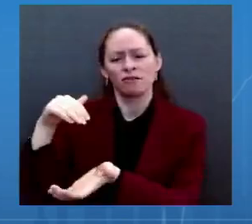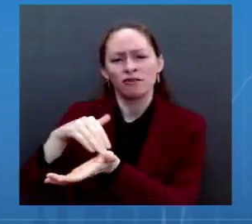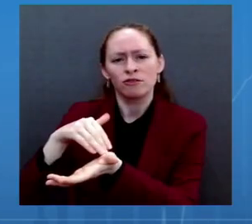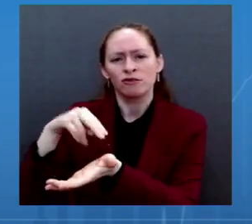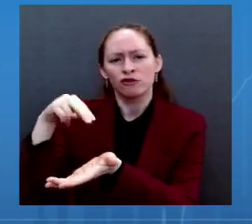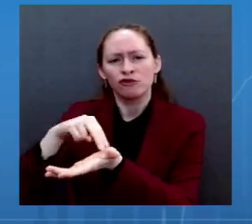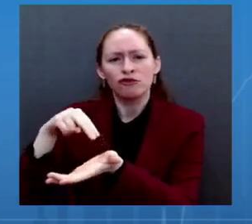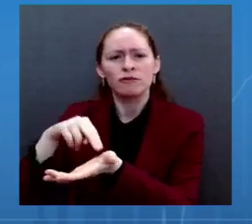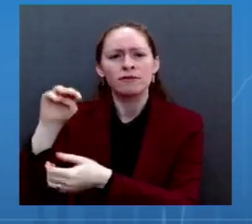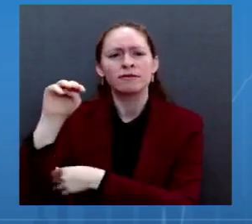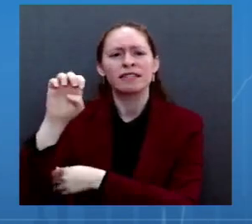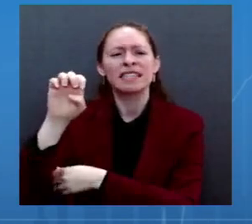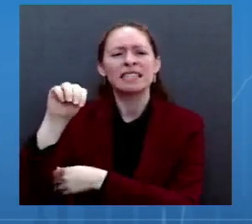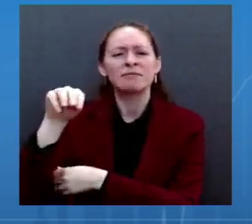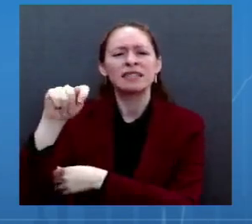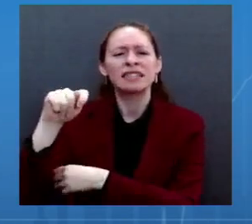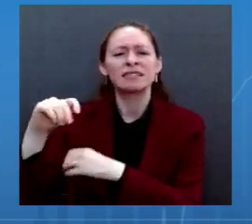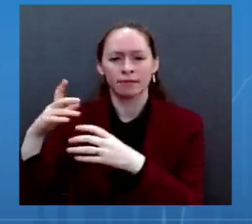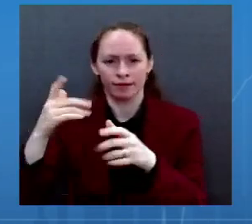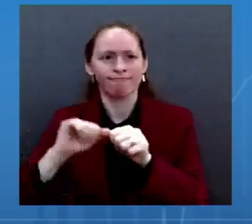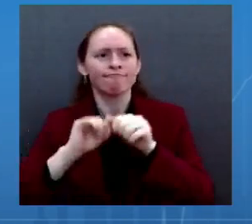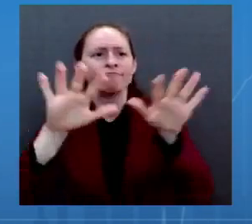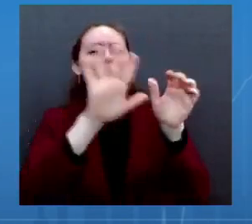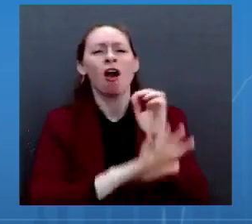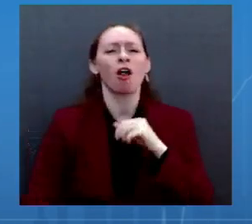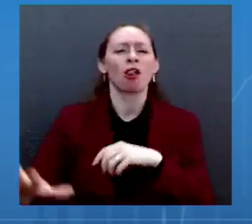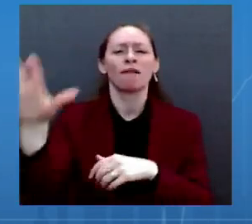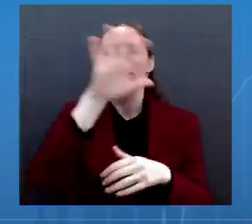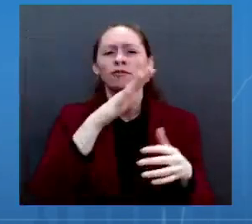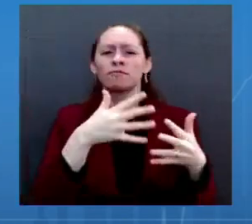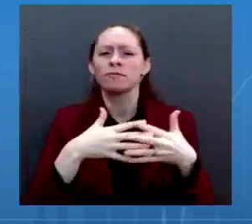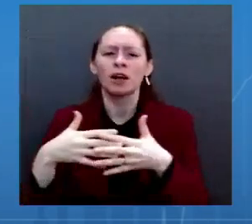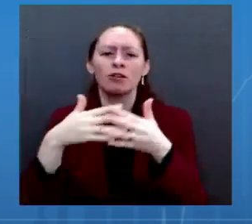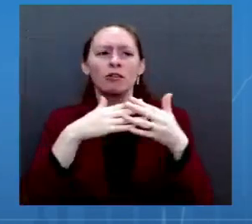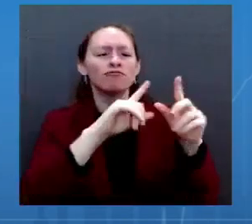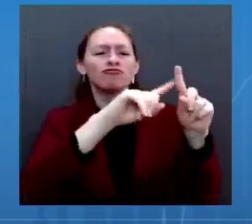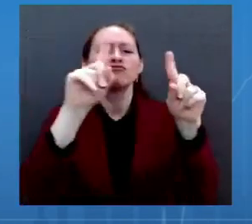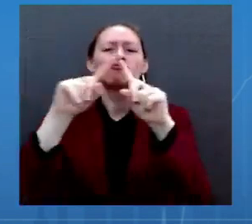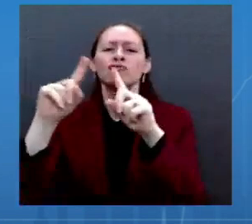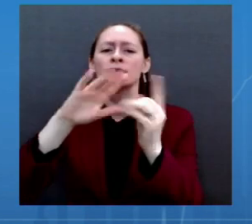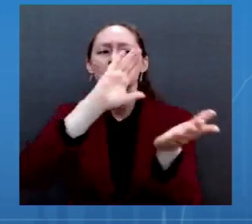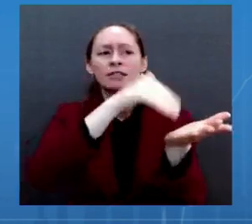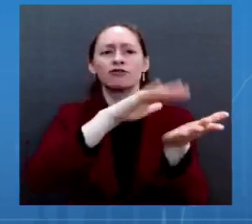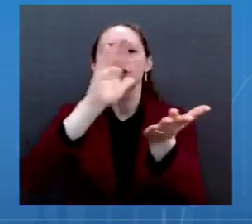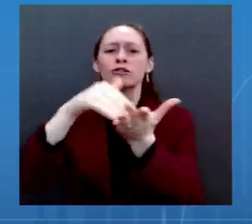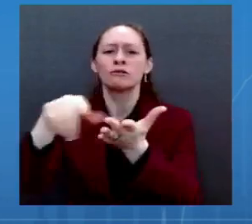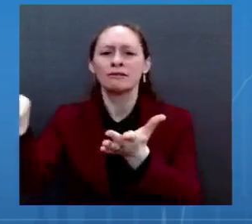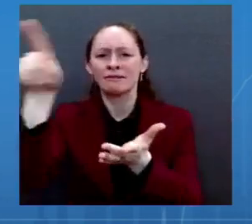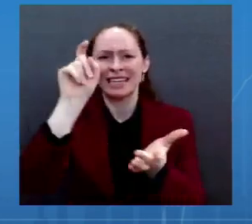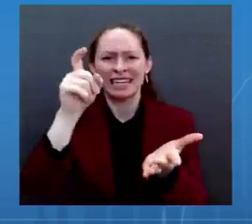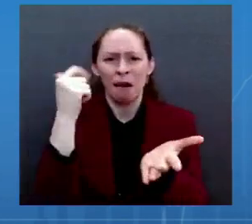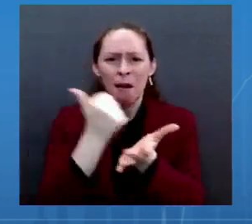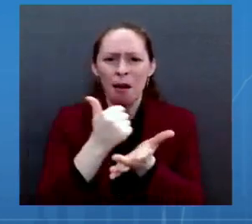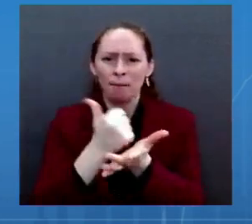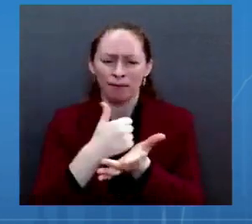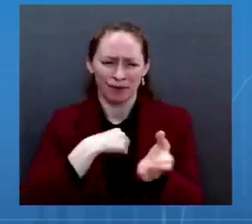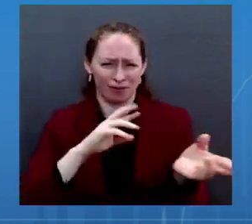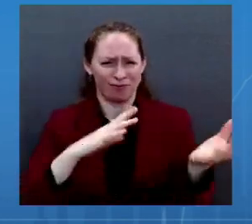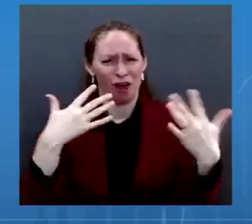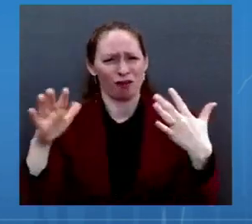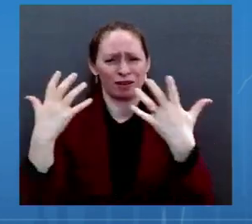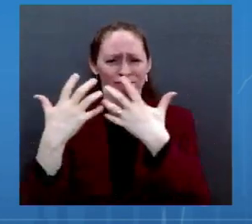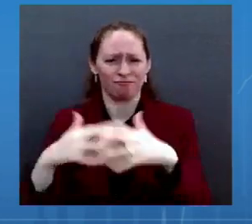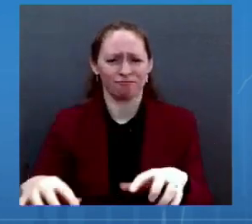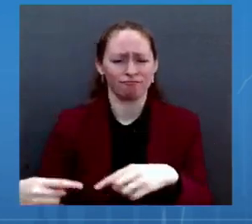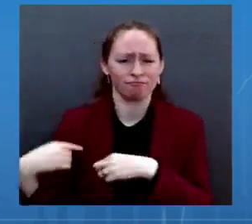We've shipped 2.4 million pieces of personal protective equipment, PPE, in the last 2 weeks alone to help keep healthcare workers